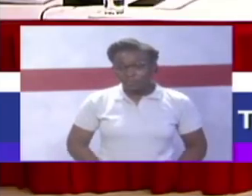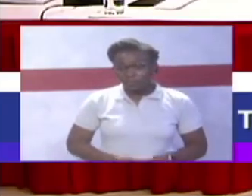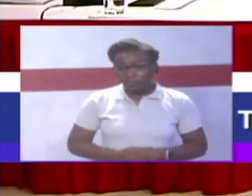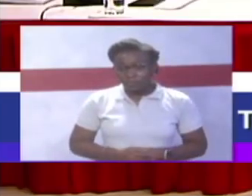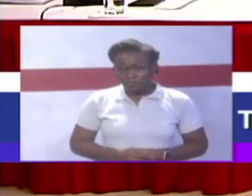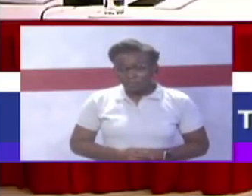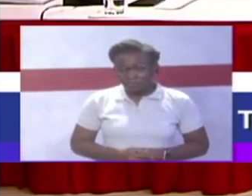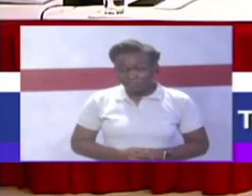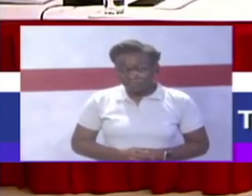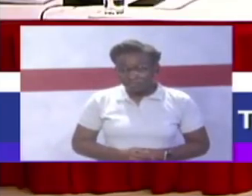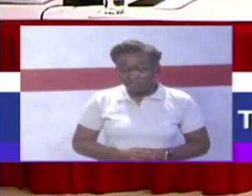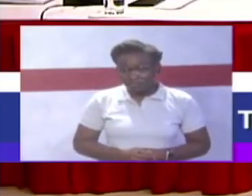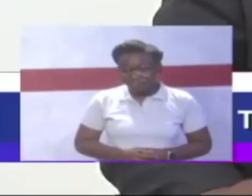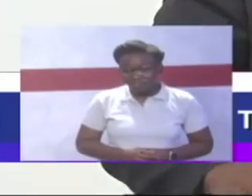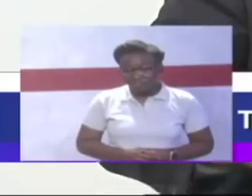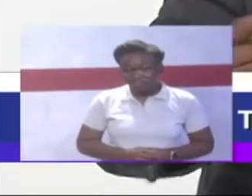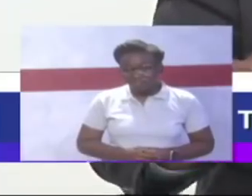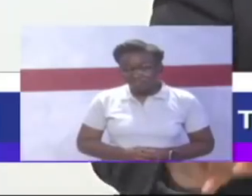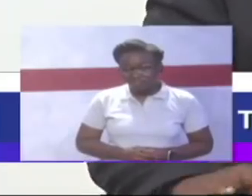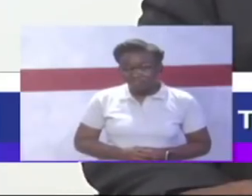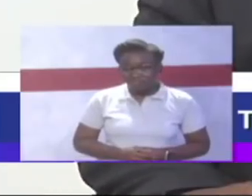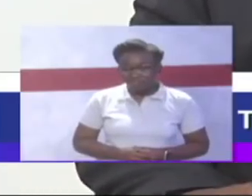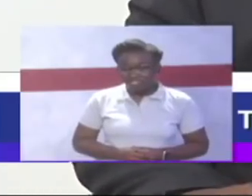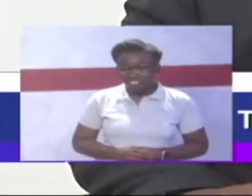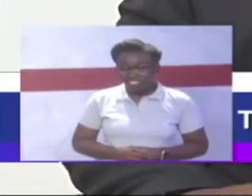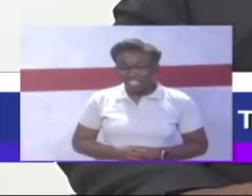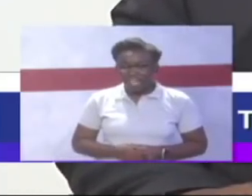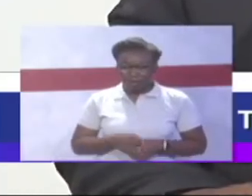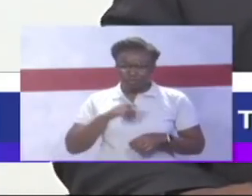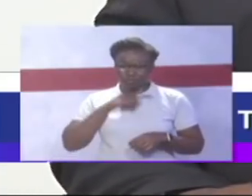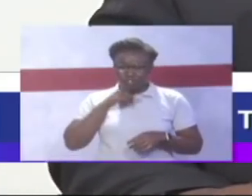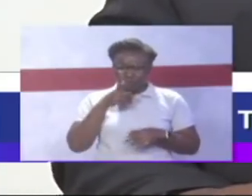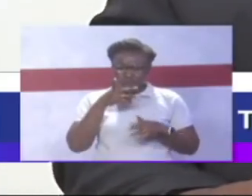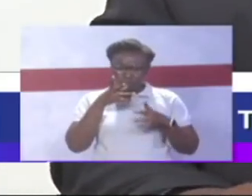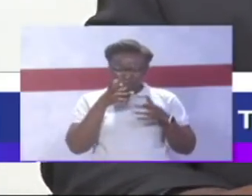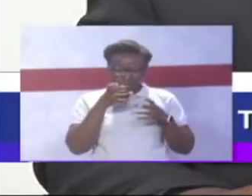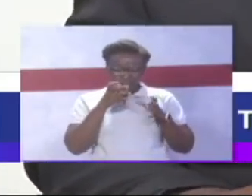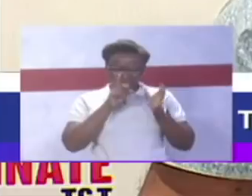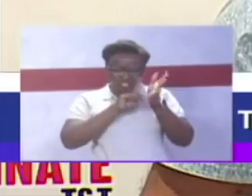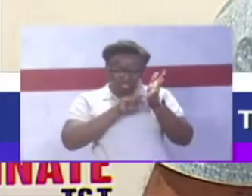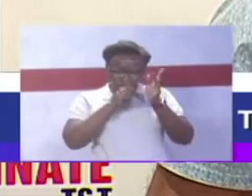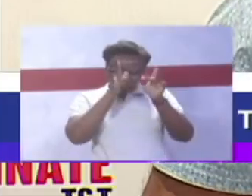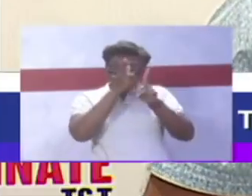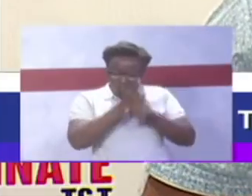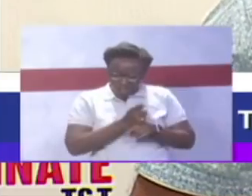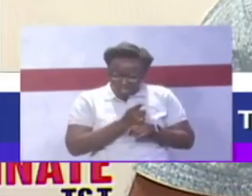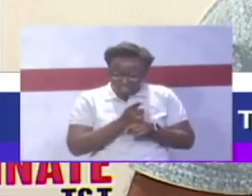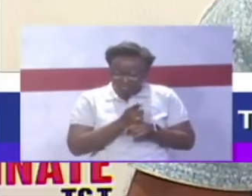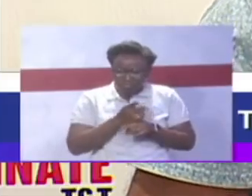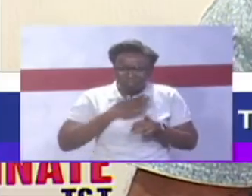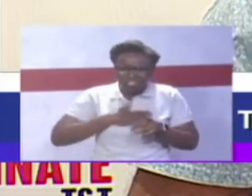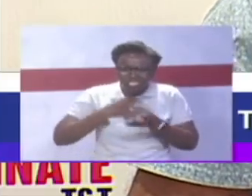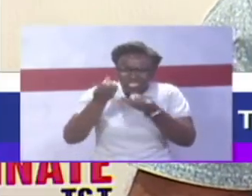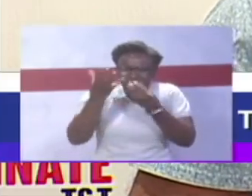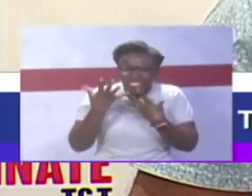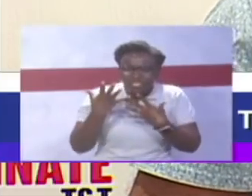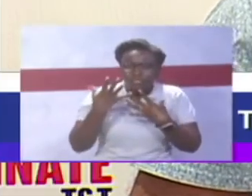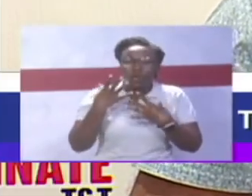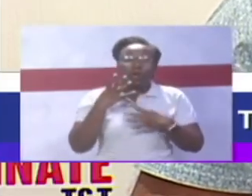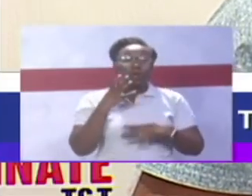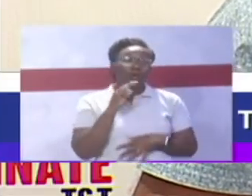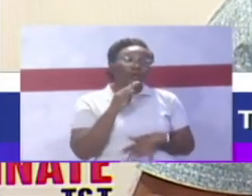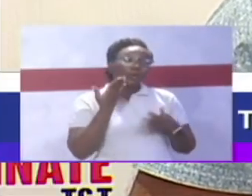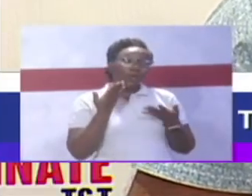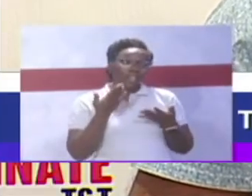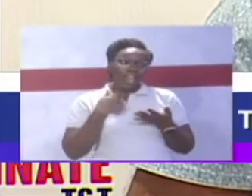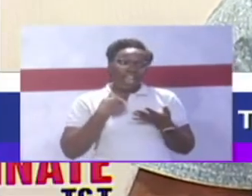I'm sure you would have been one to get your regular checkups. Please, Mr. Teixeira. Well, actually, I was one that never